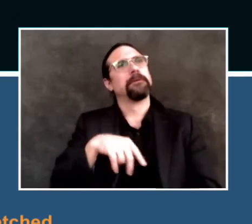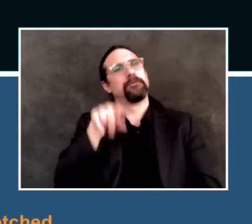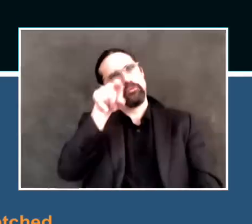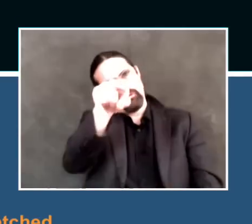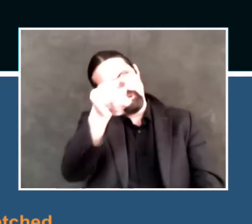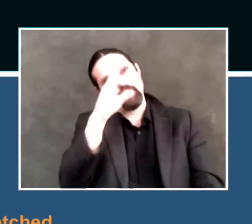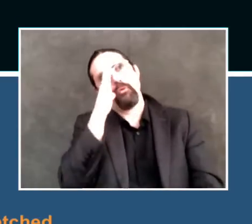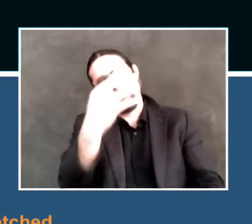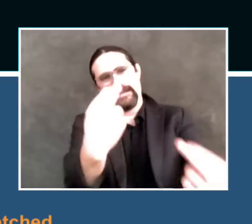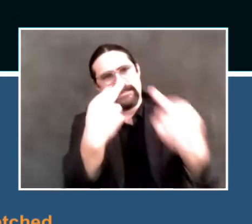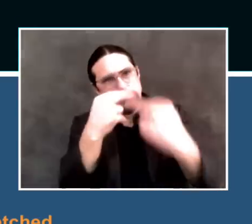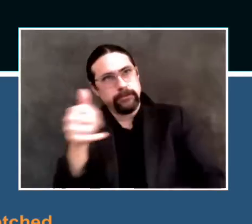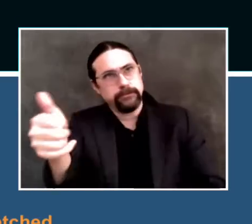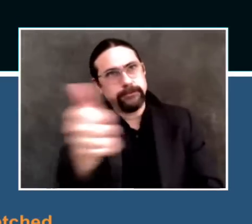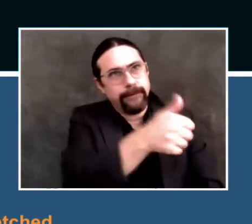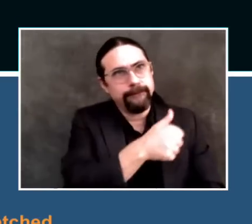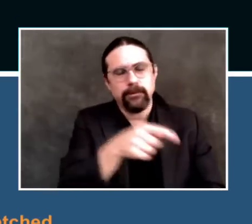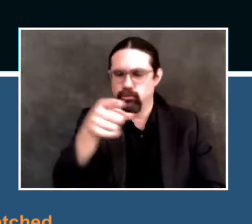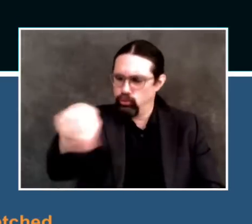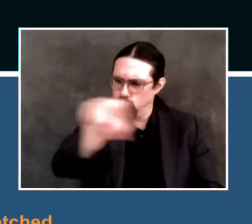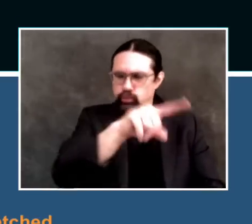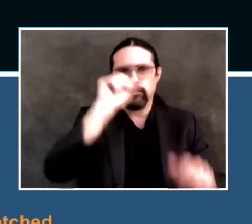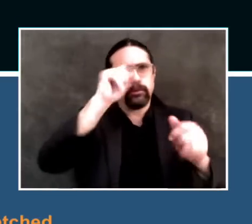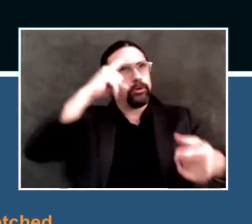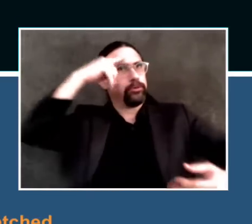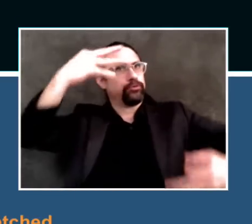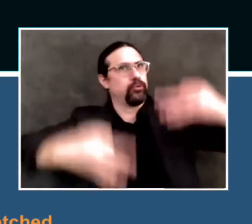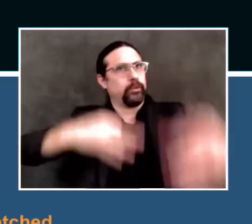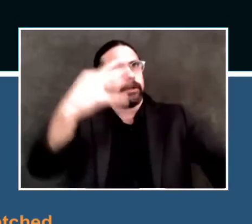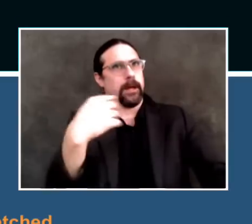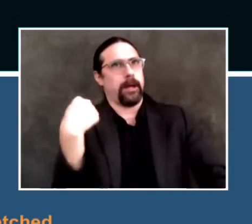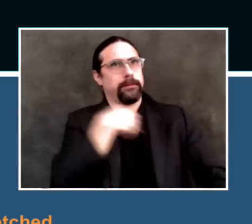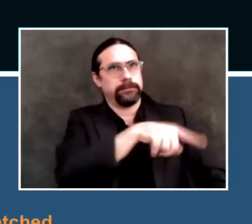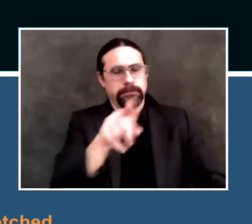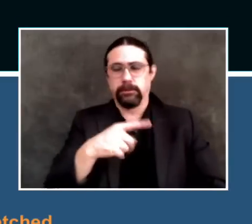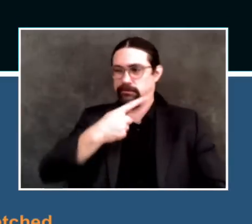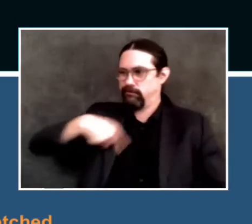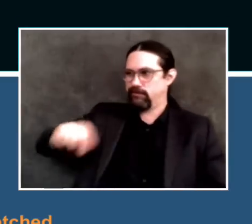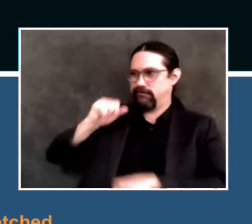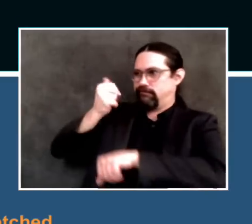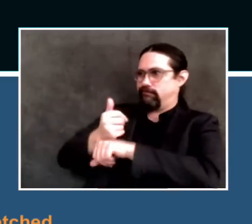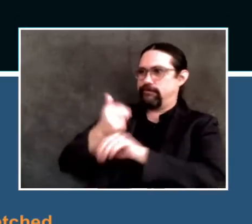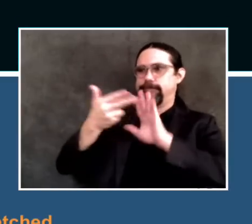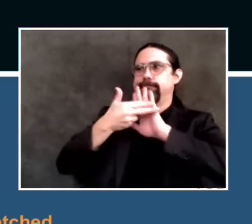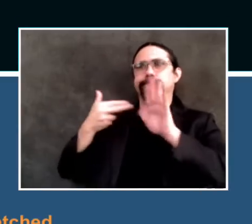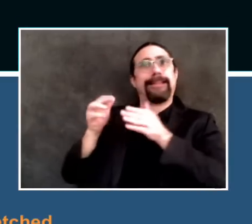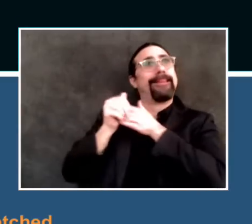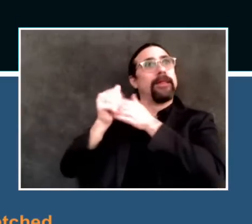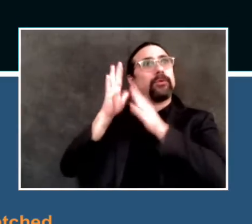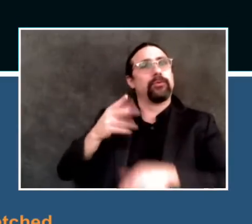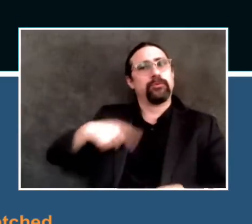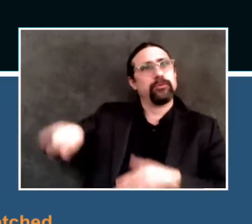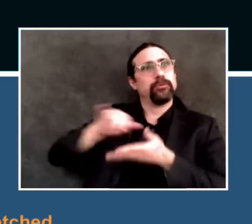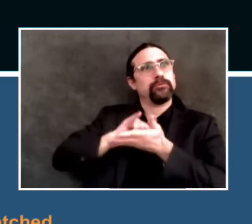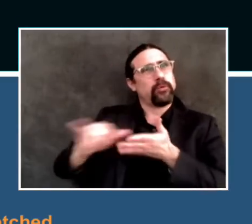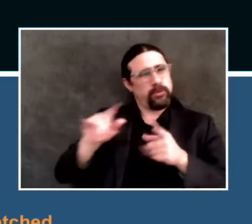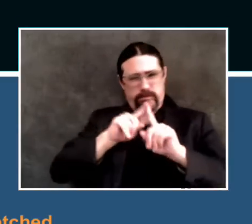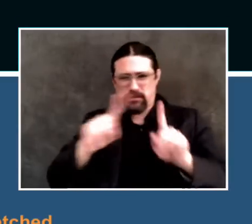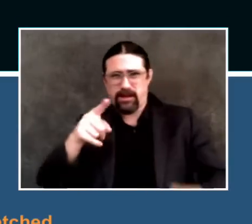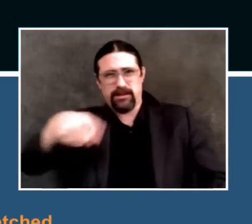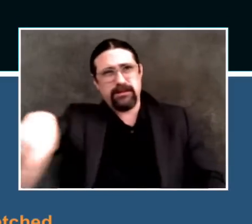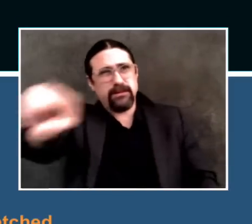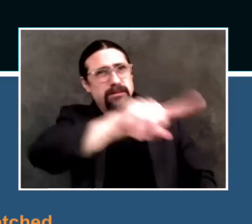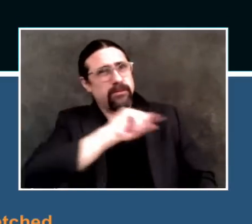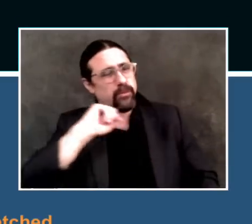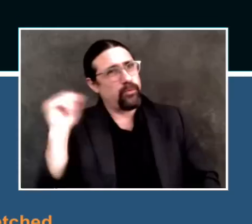your leaders, but all of us, all New Yorkers. We're going to be able to judge together whether we're getting it right or wrong, or whether our strategies are working or